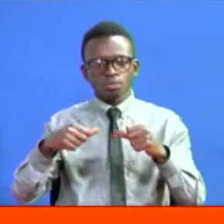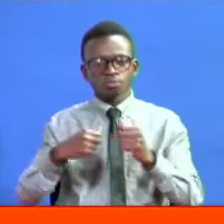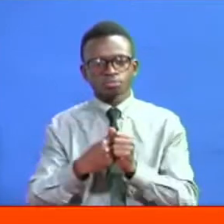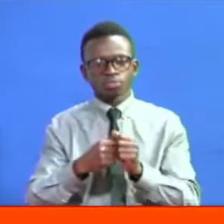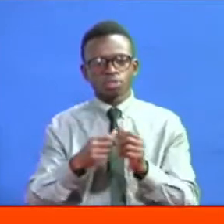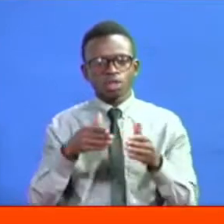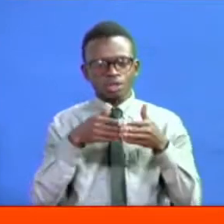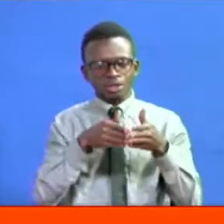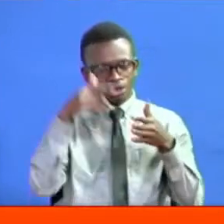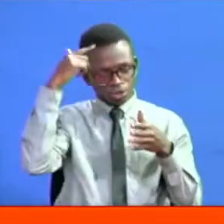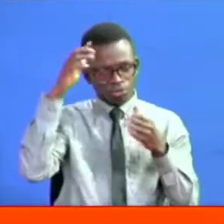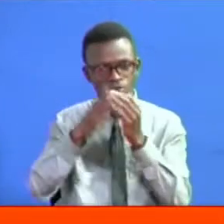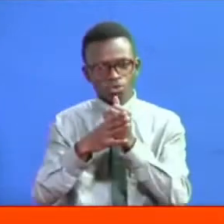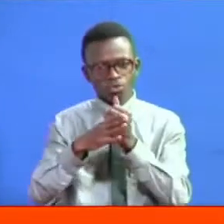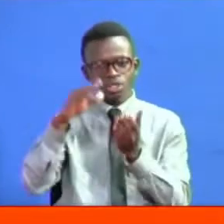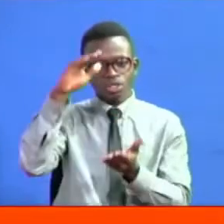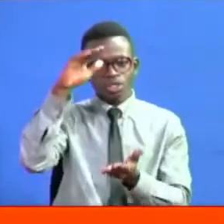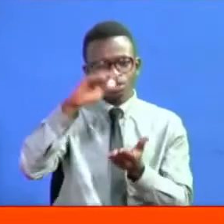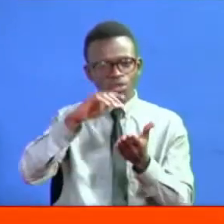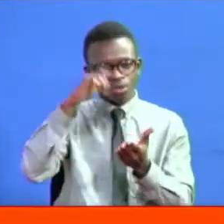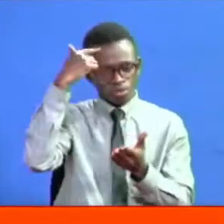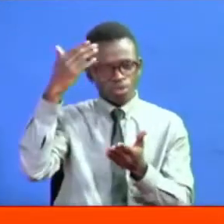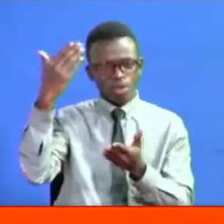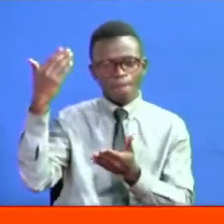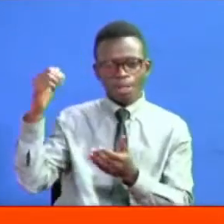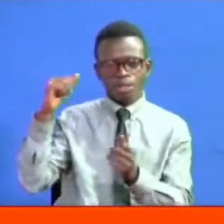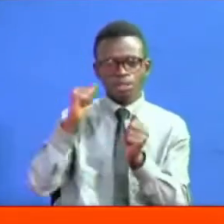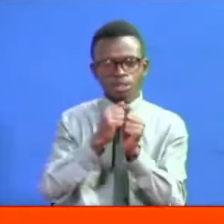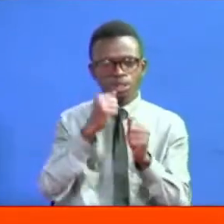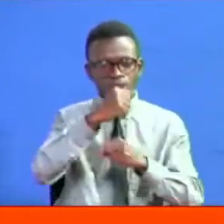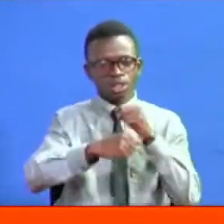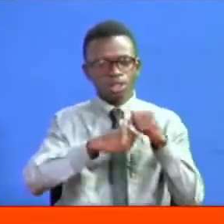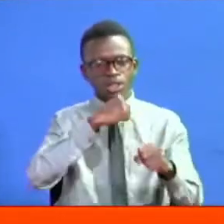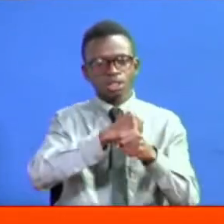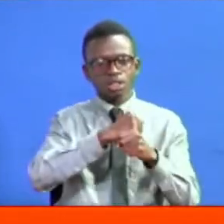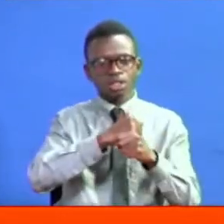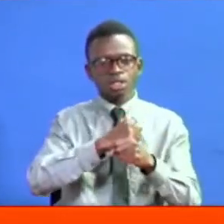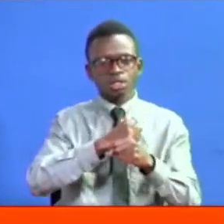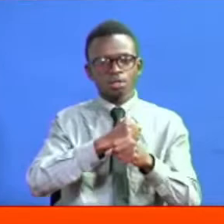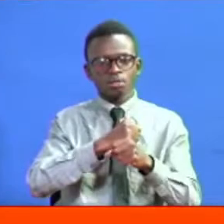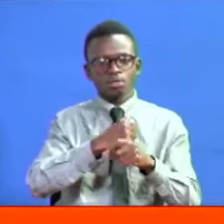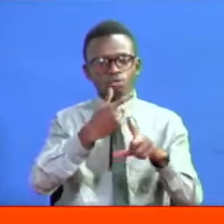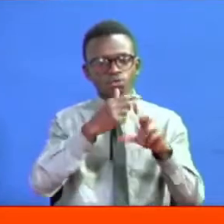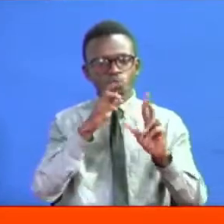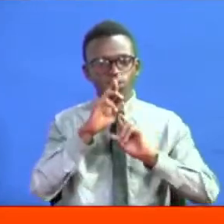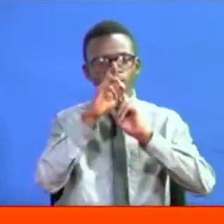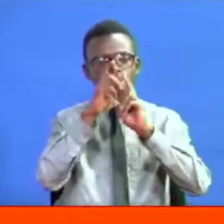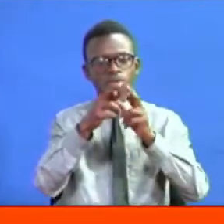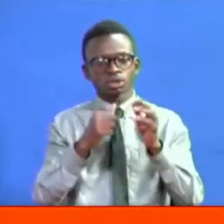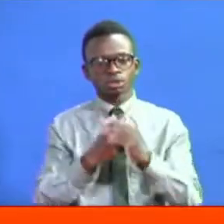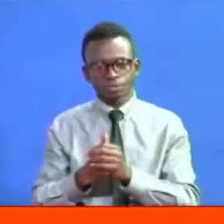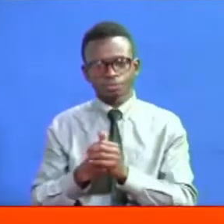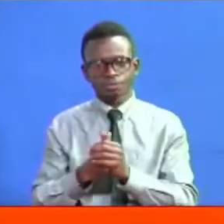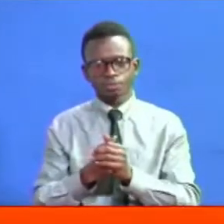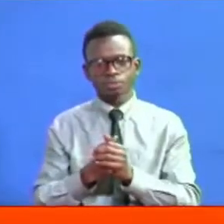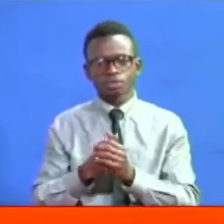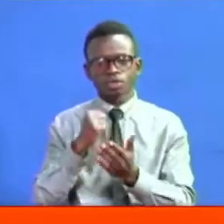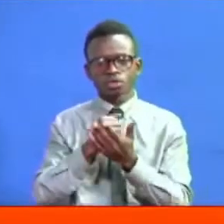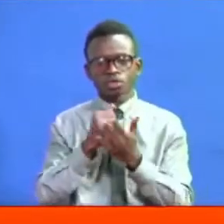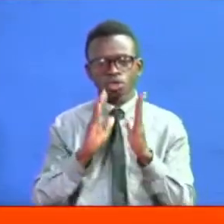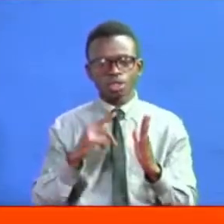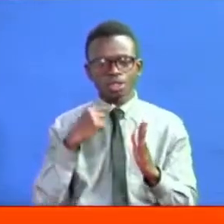have come down over the past 10 years, according to the Research Institute. Officials also predict